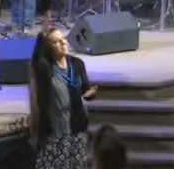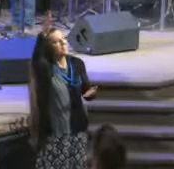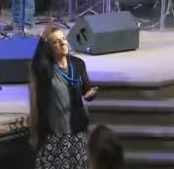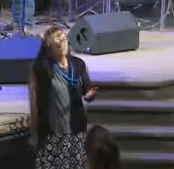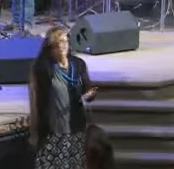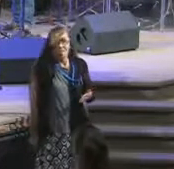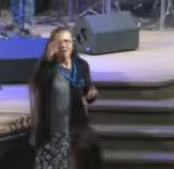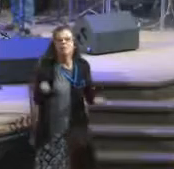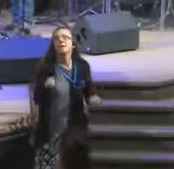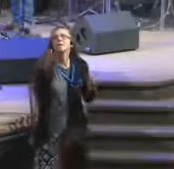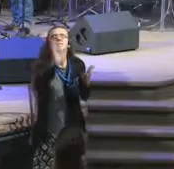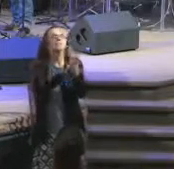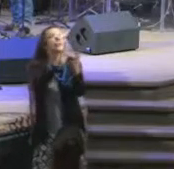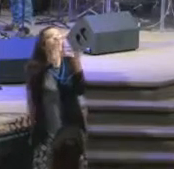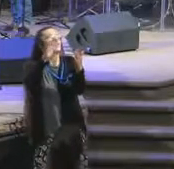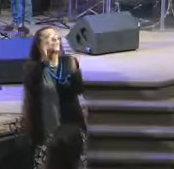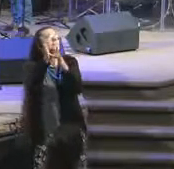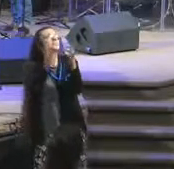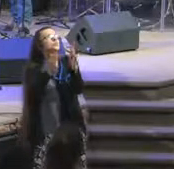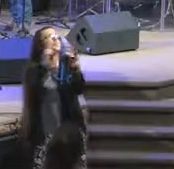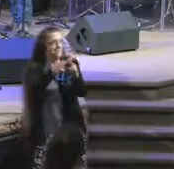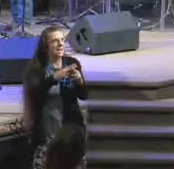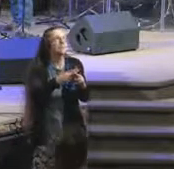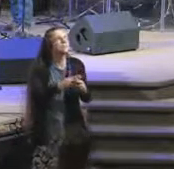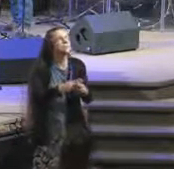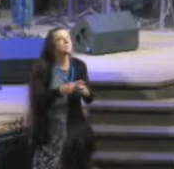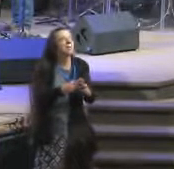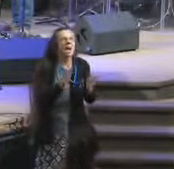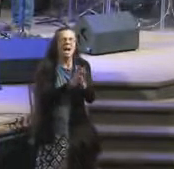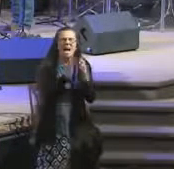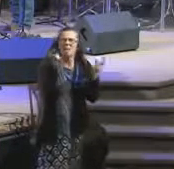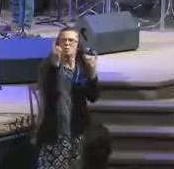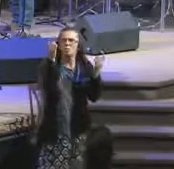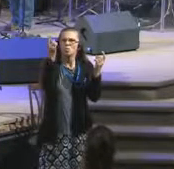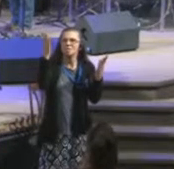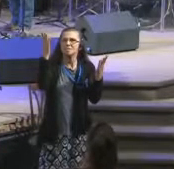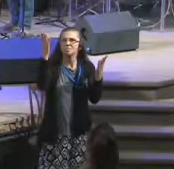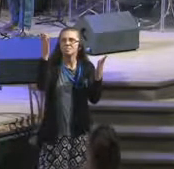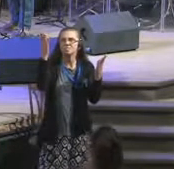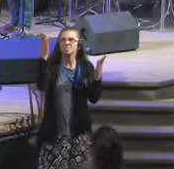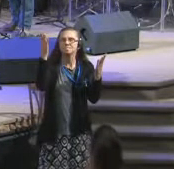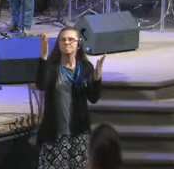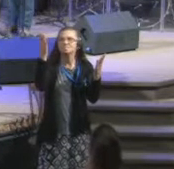And God, we give you the glory right now in Jesus' name. Hallelujah.